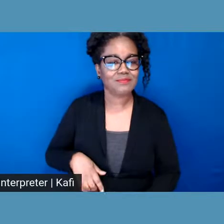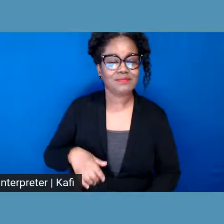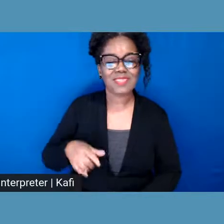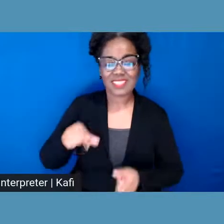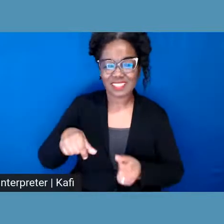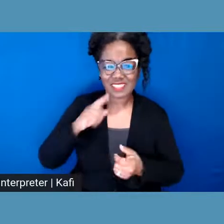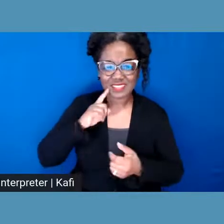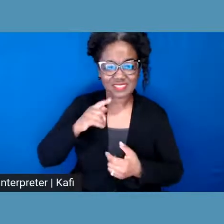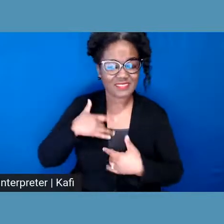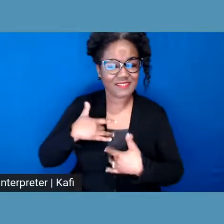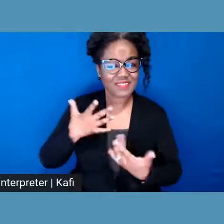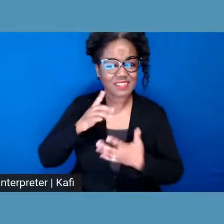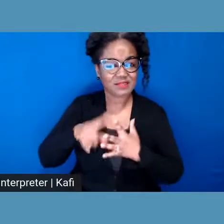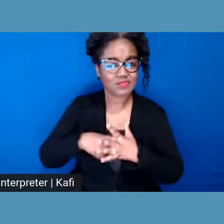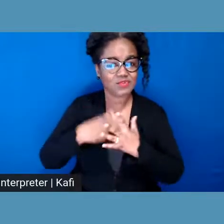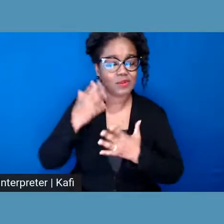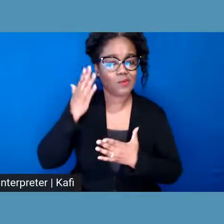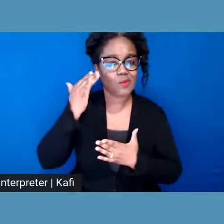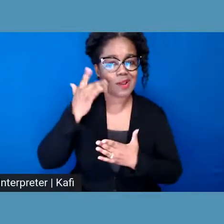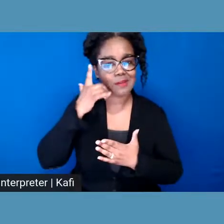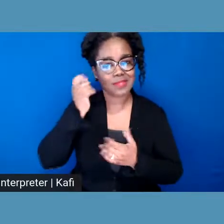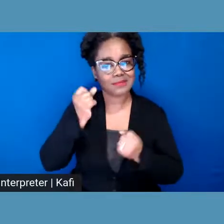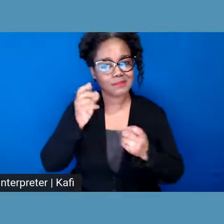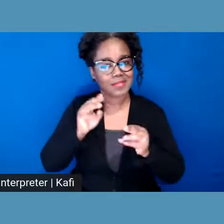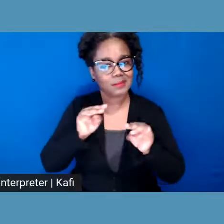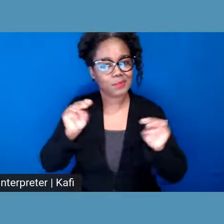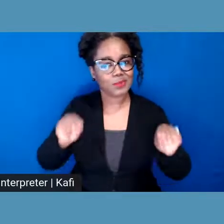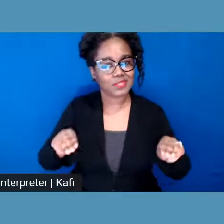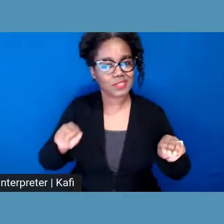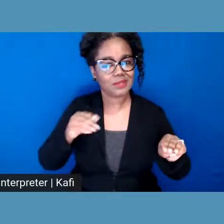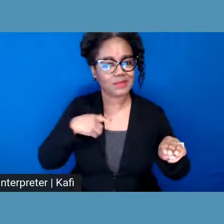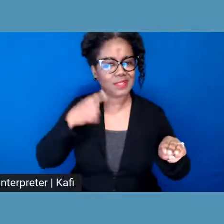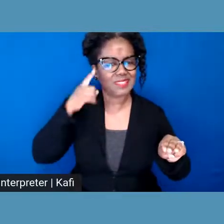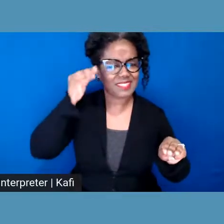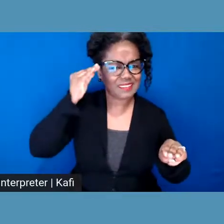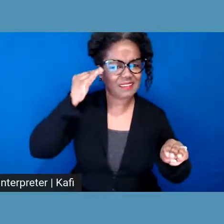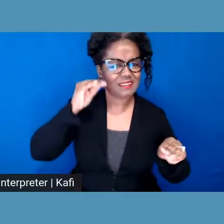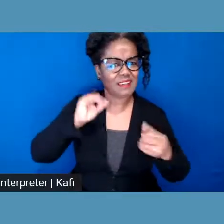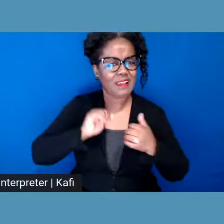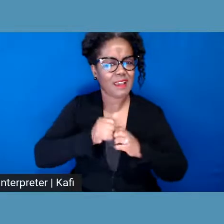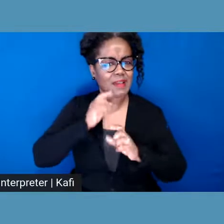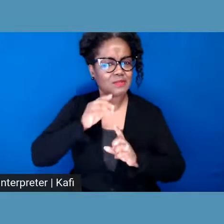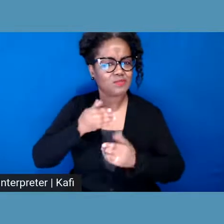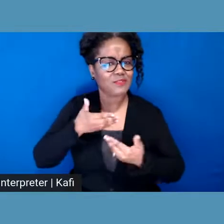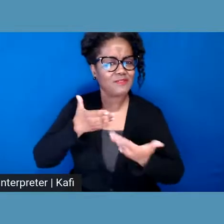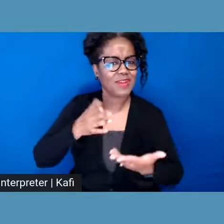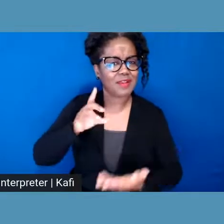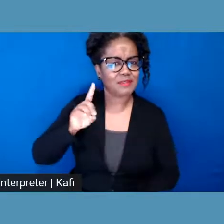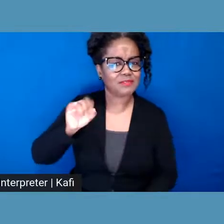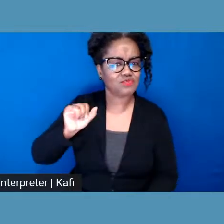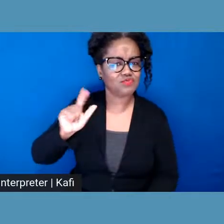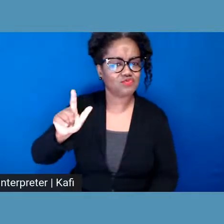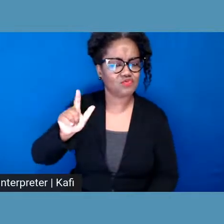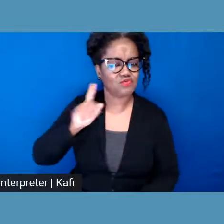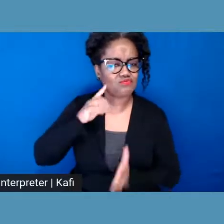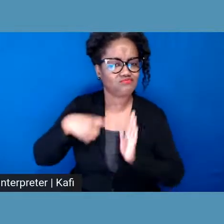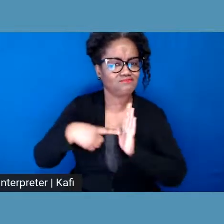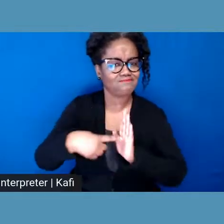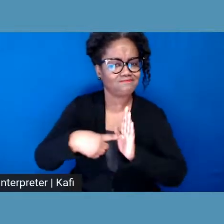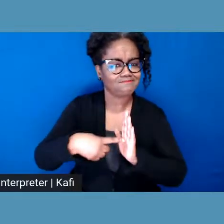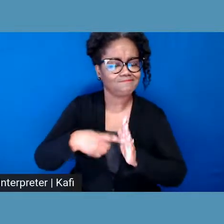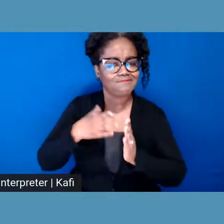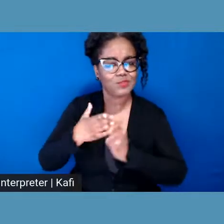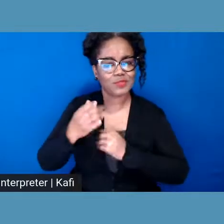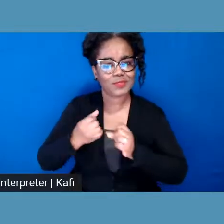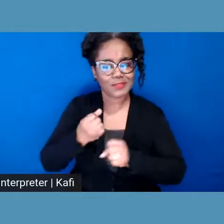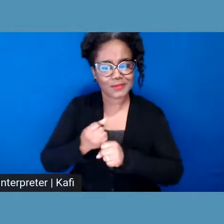are thinking about hosting in a virtual space. This module focuses on tools, resources, best practices,